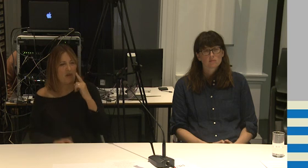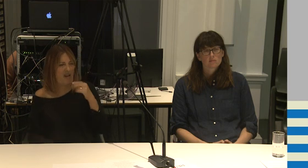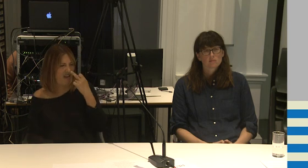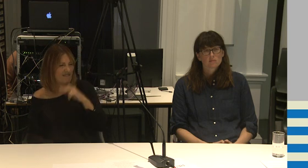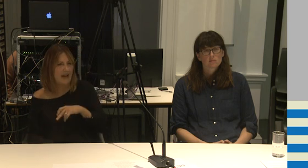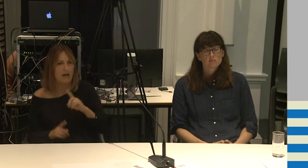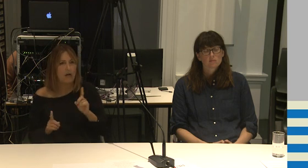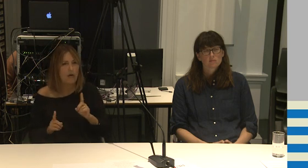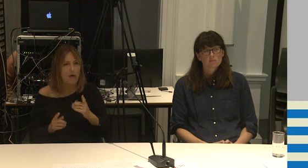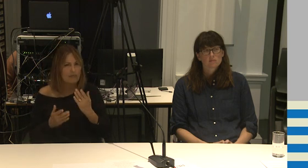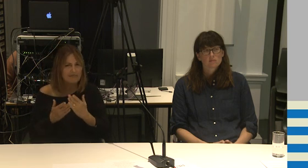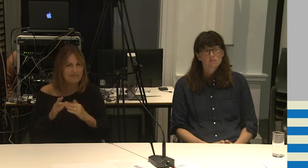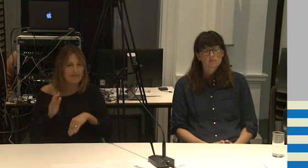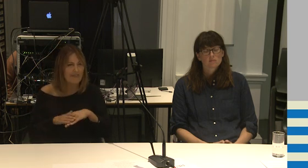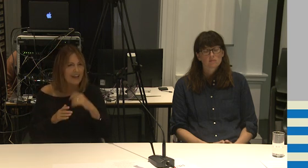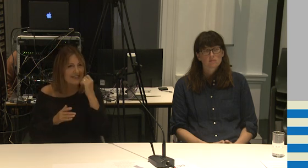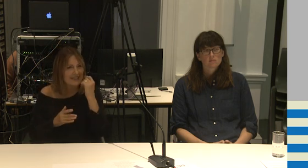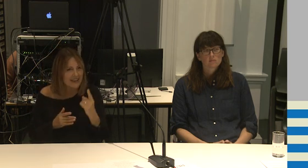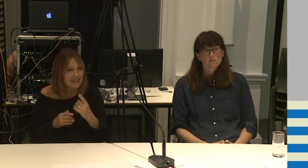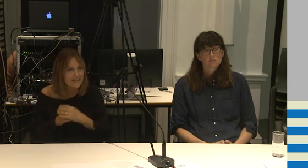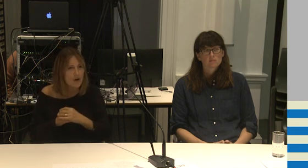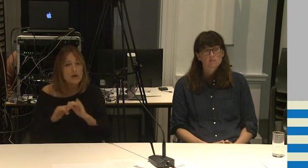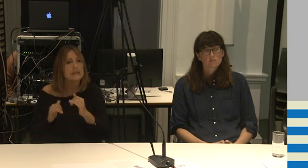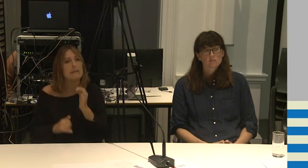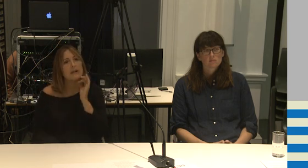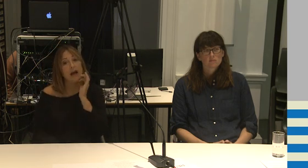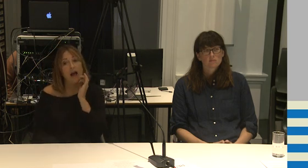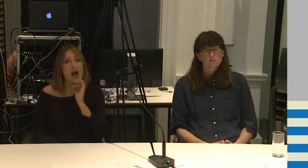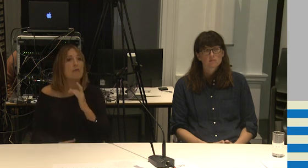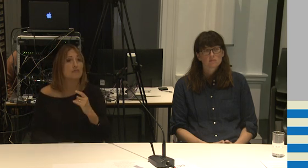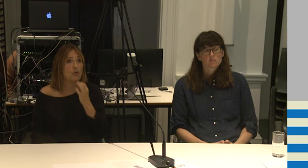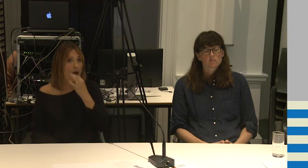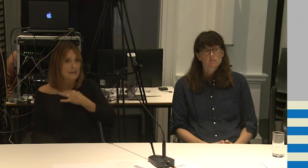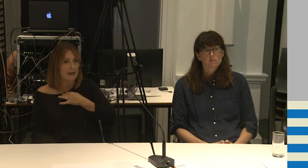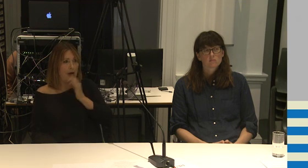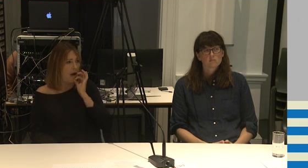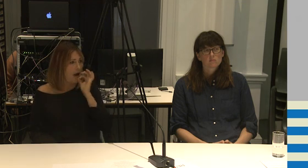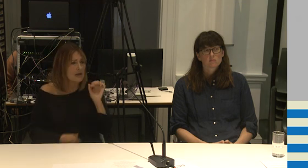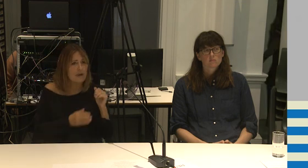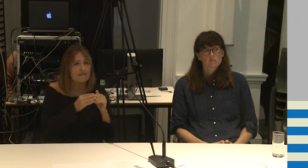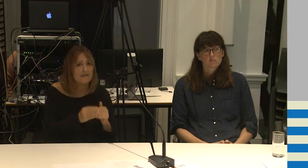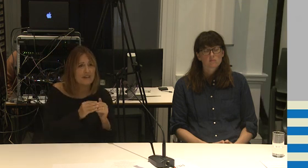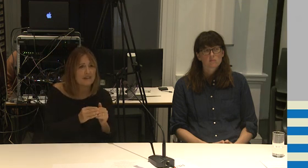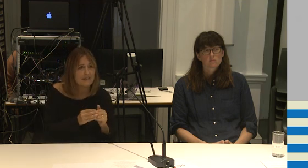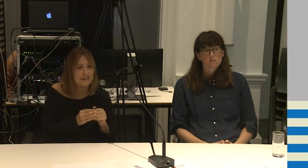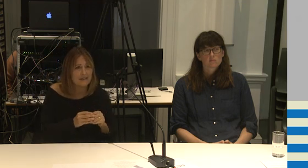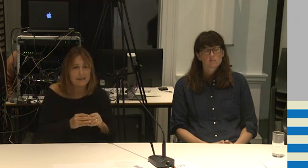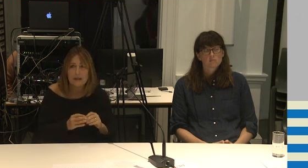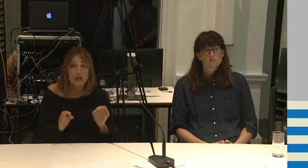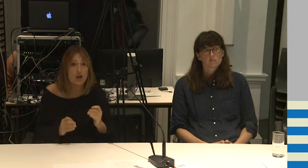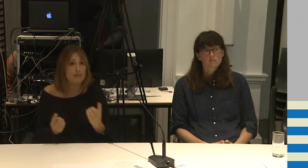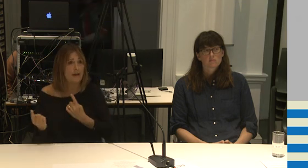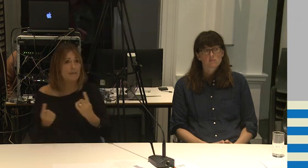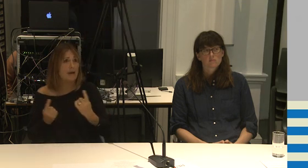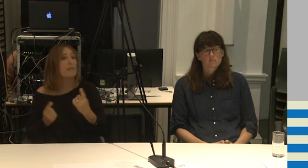was faking it, or they didn't understand it, or they, some of them would ask my friends about it, and no one really spoke to me about